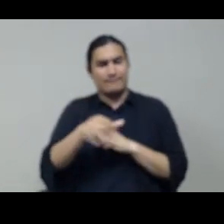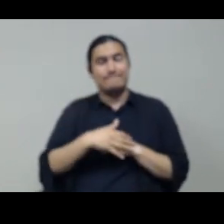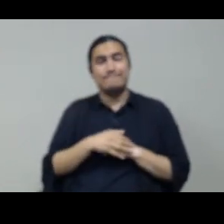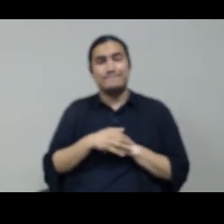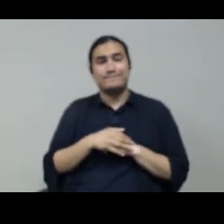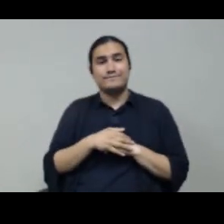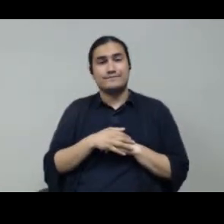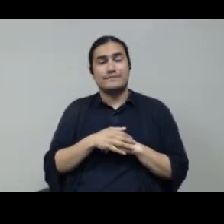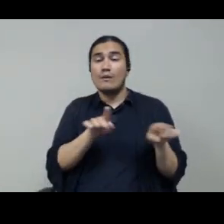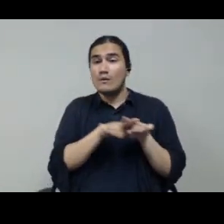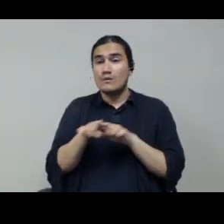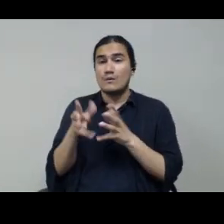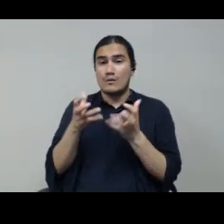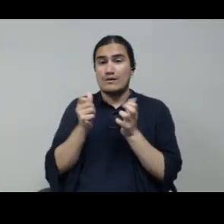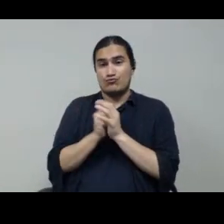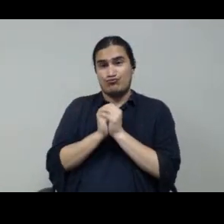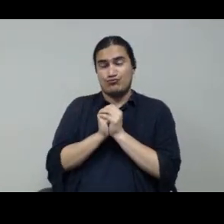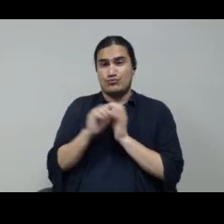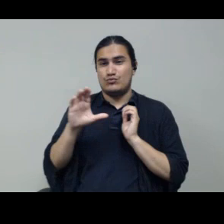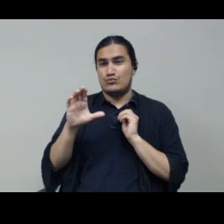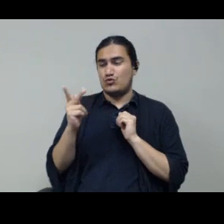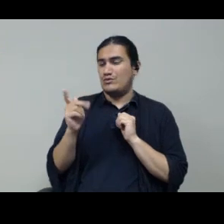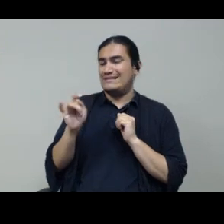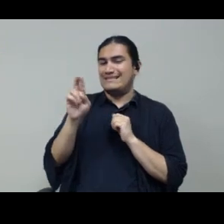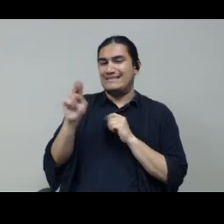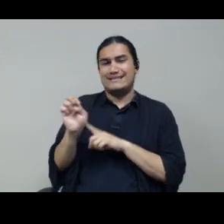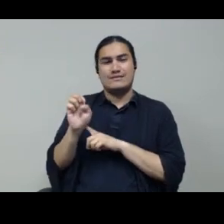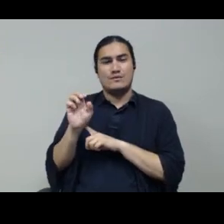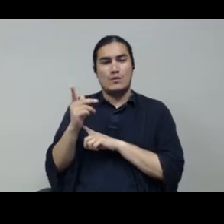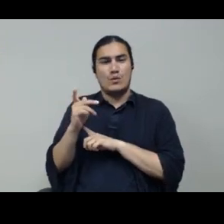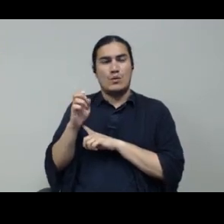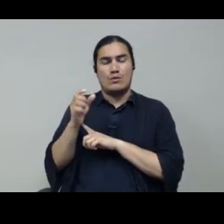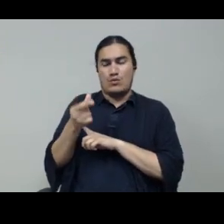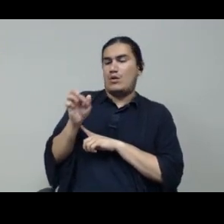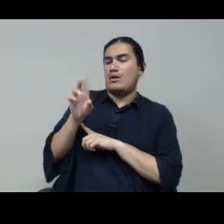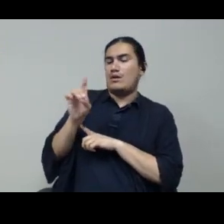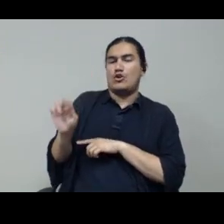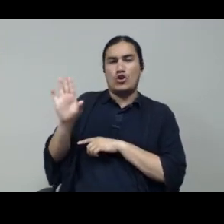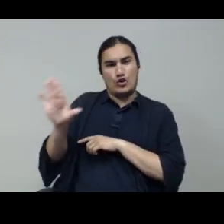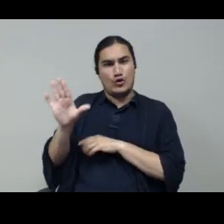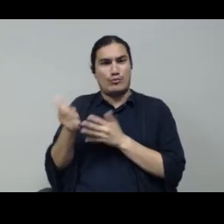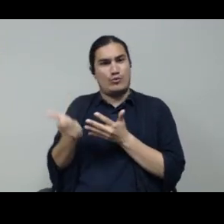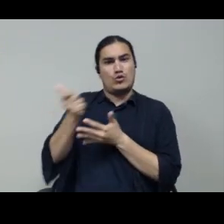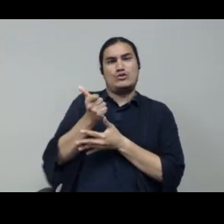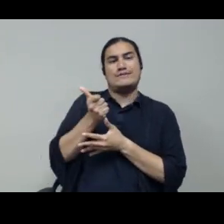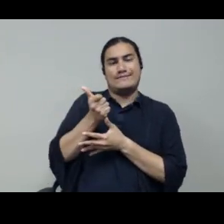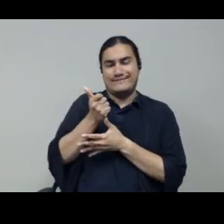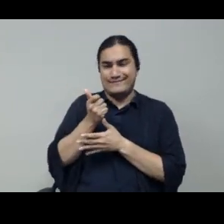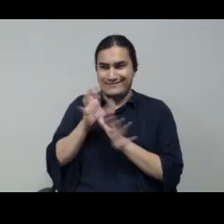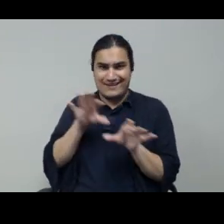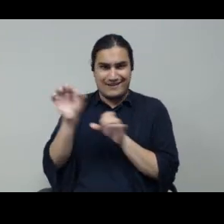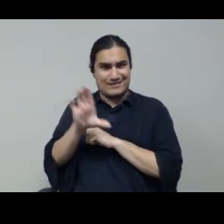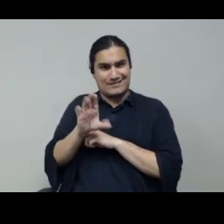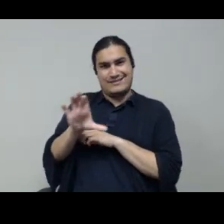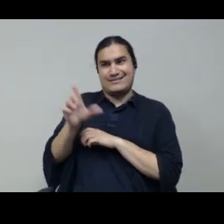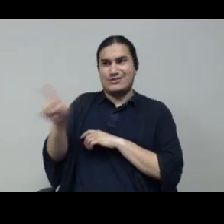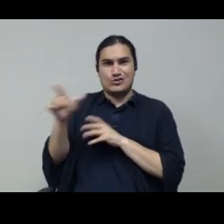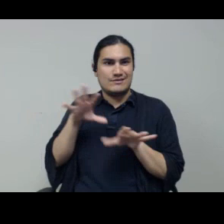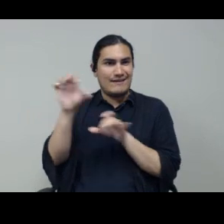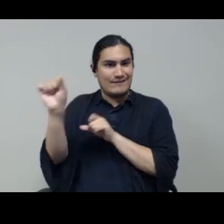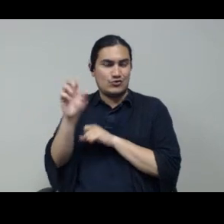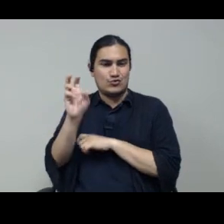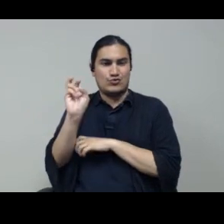teasing Christine Gordon of her promotion, leaving us at CTC. She's leaving